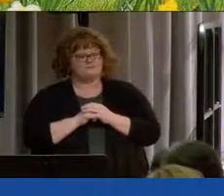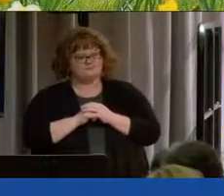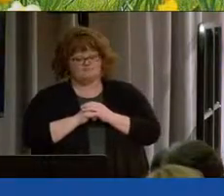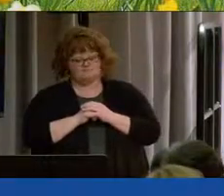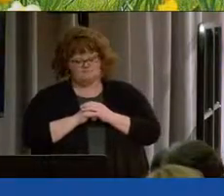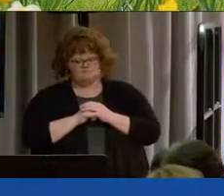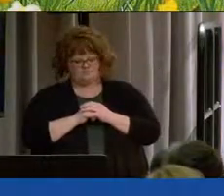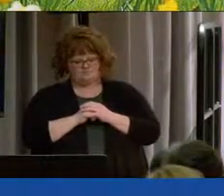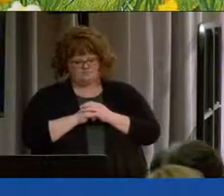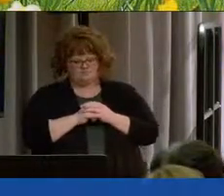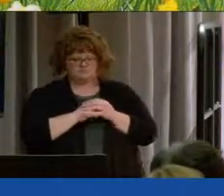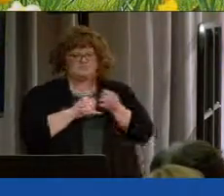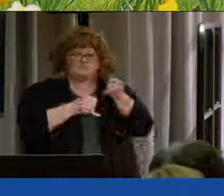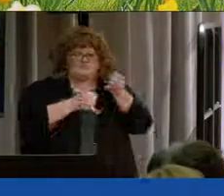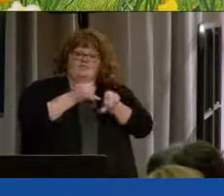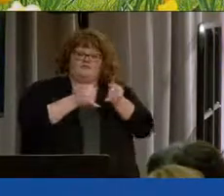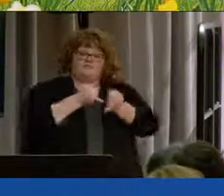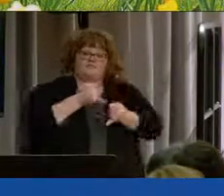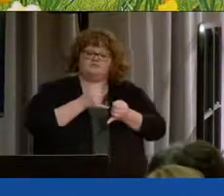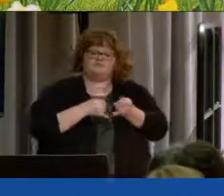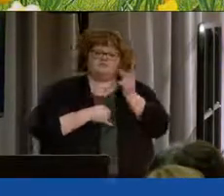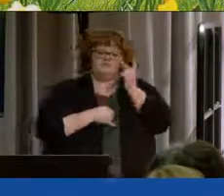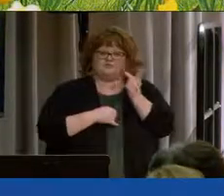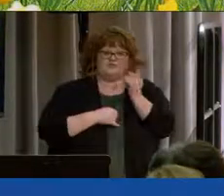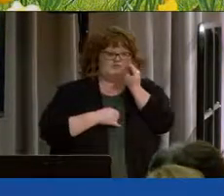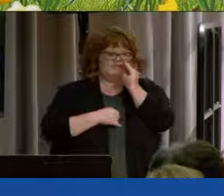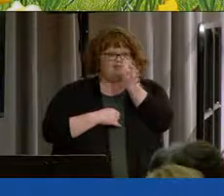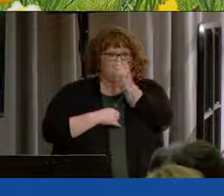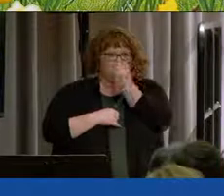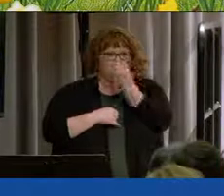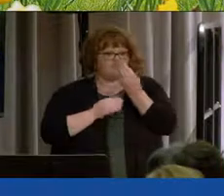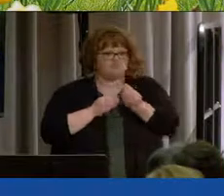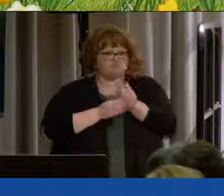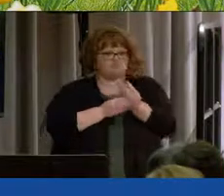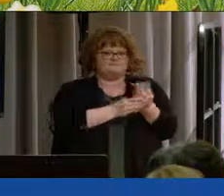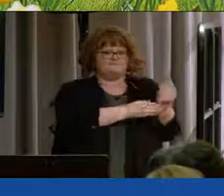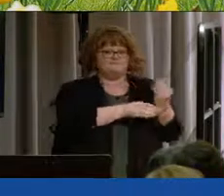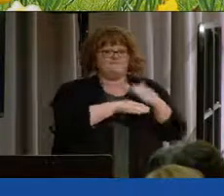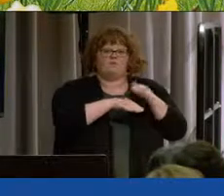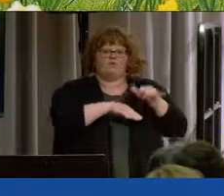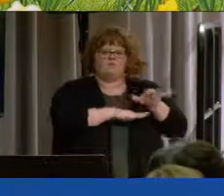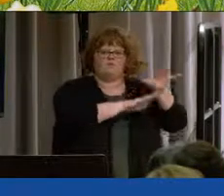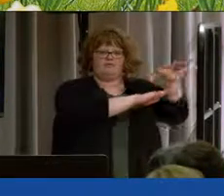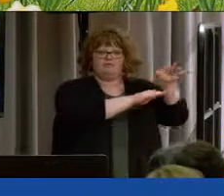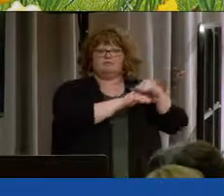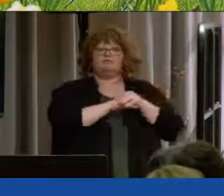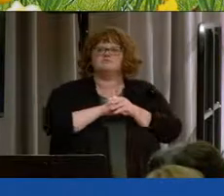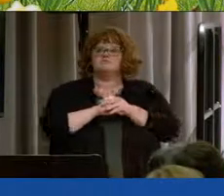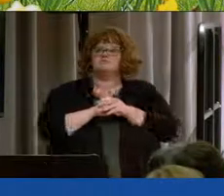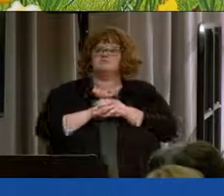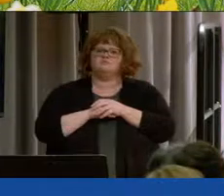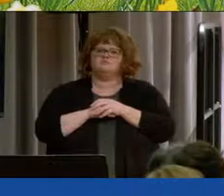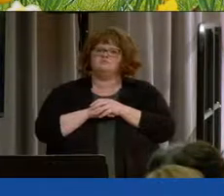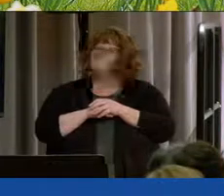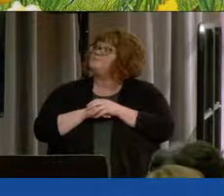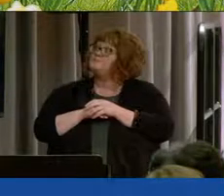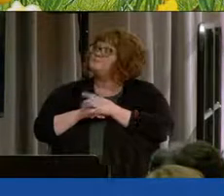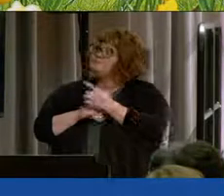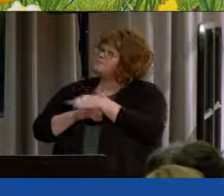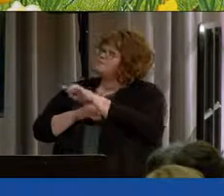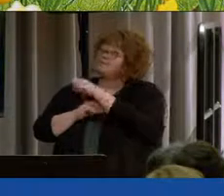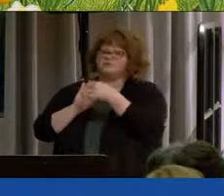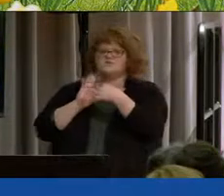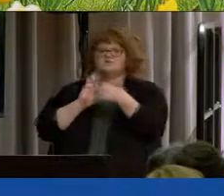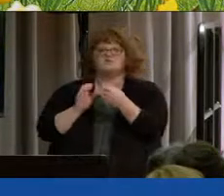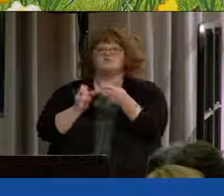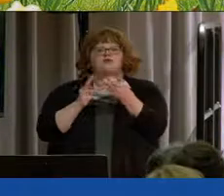And then lastly, these daffodils are planted on the hill of the Commons to represent the number of